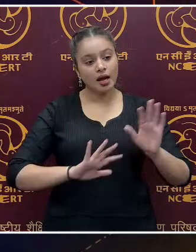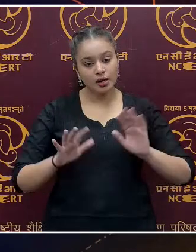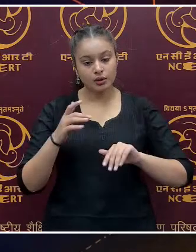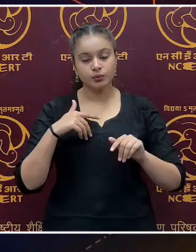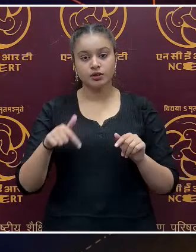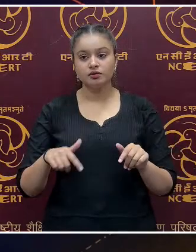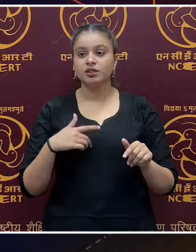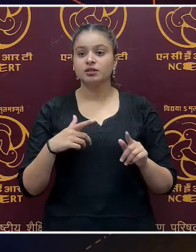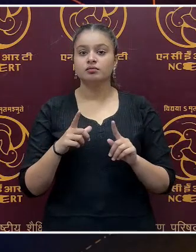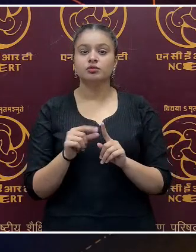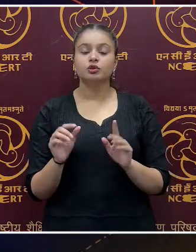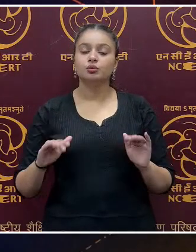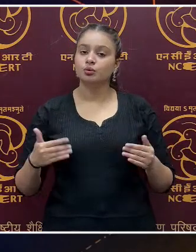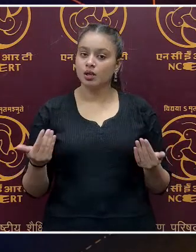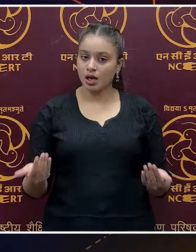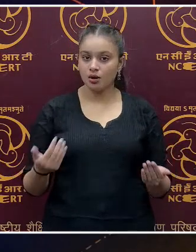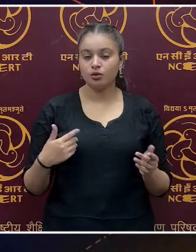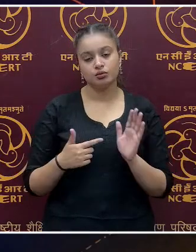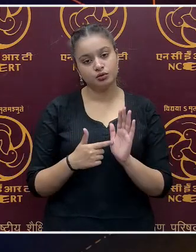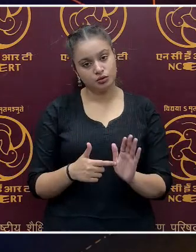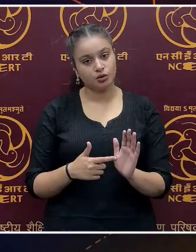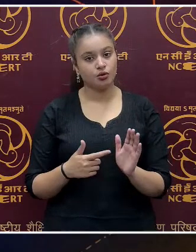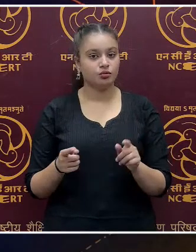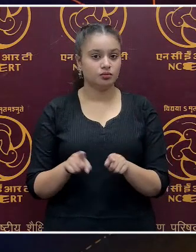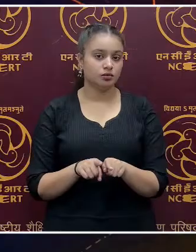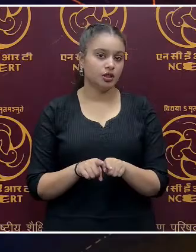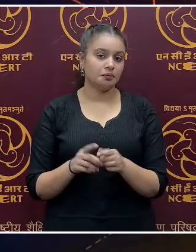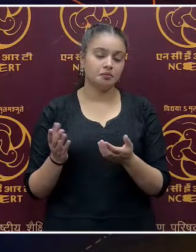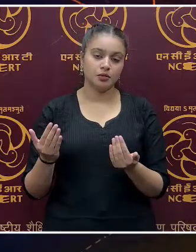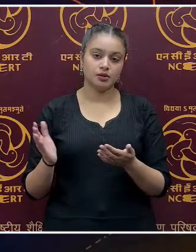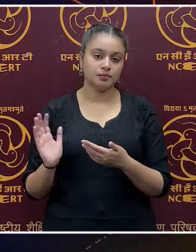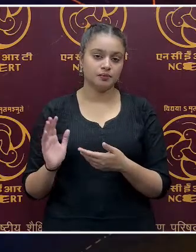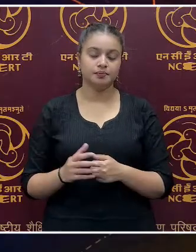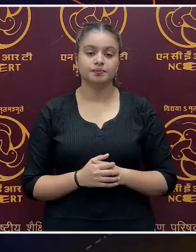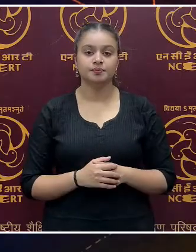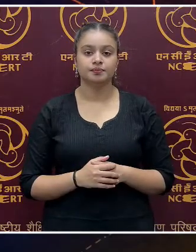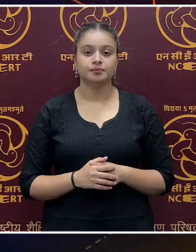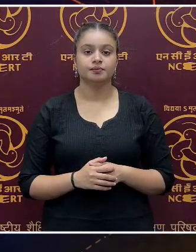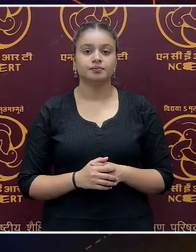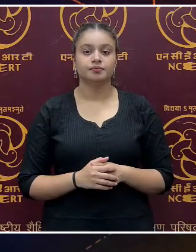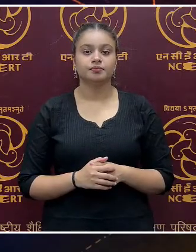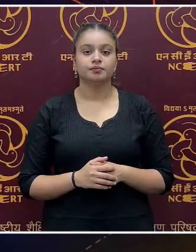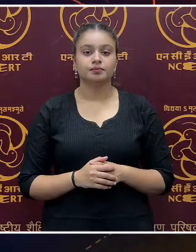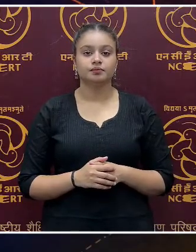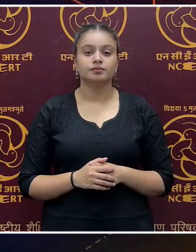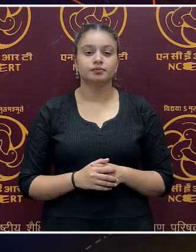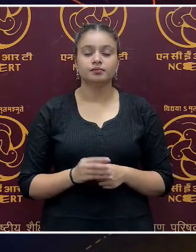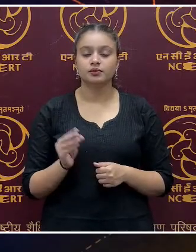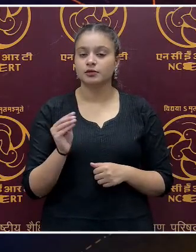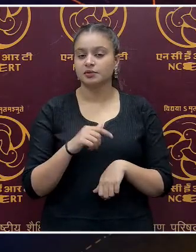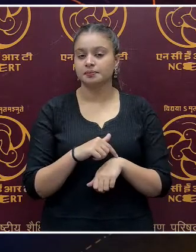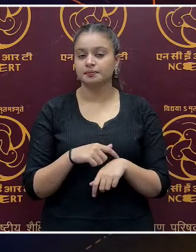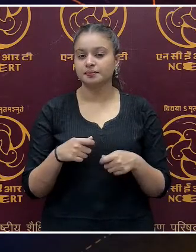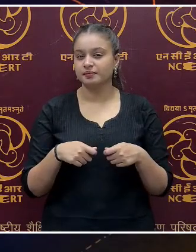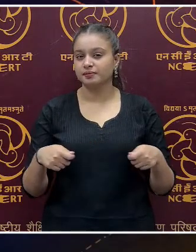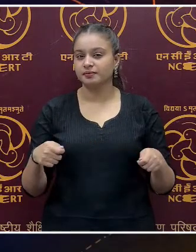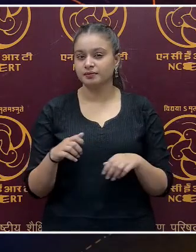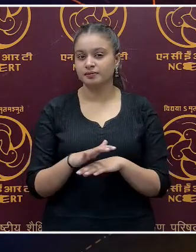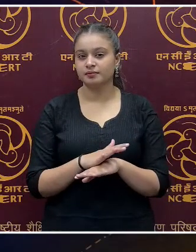could perform through this particular simulation part. Give a minute, it's